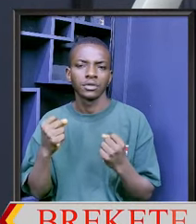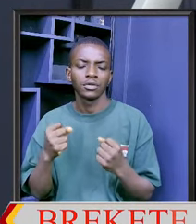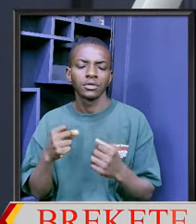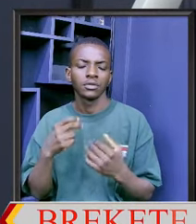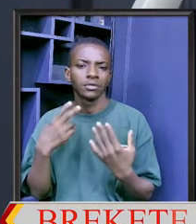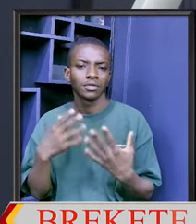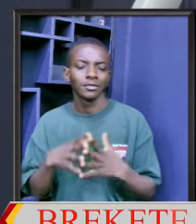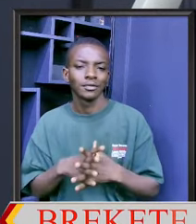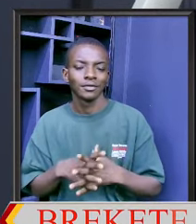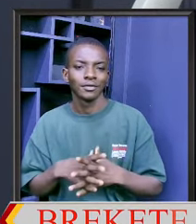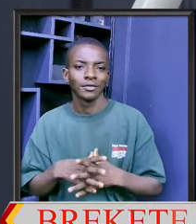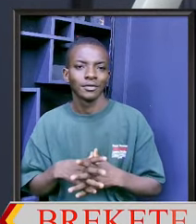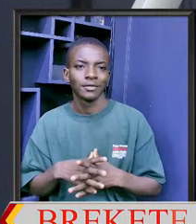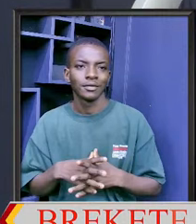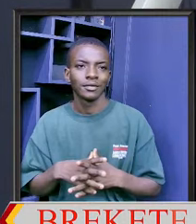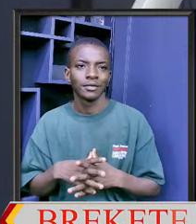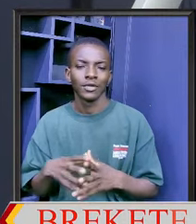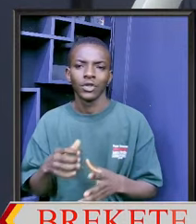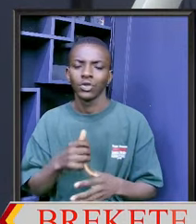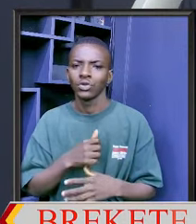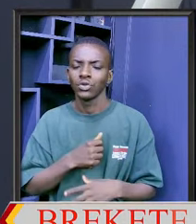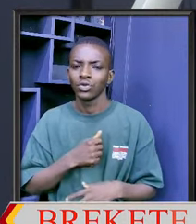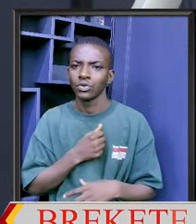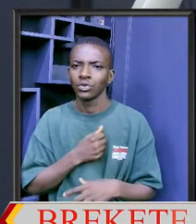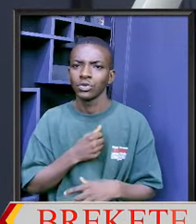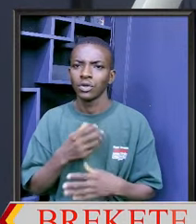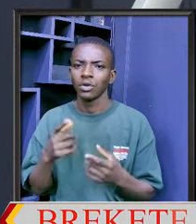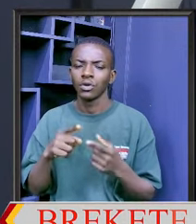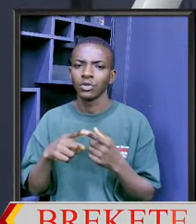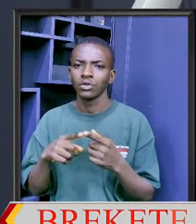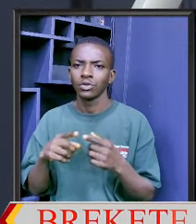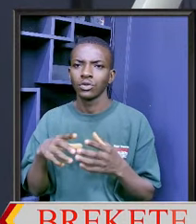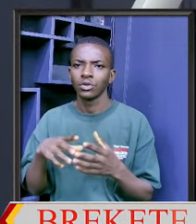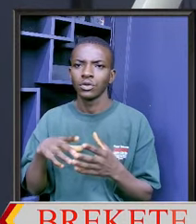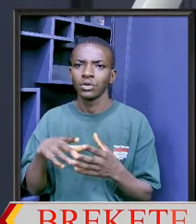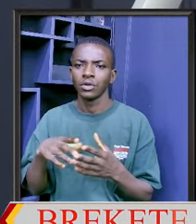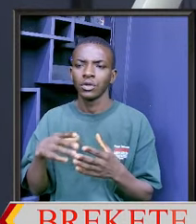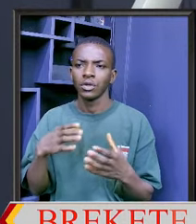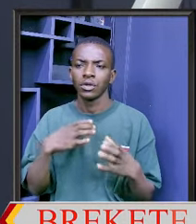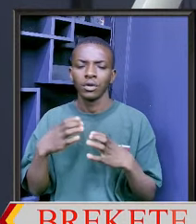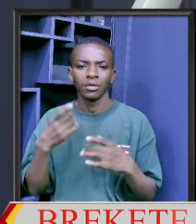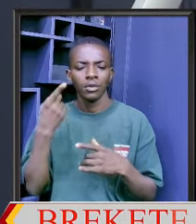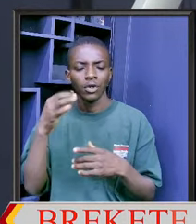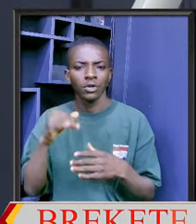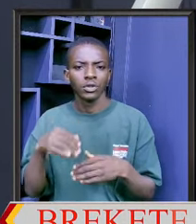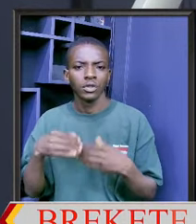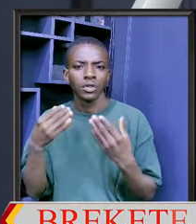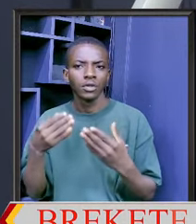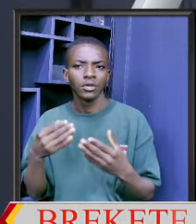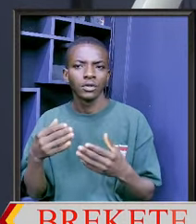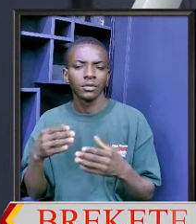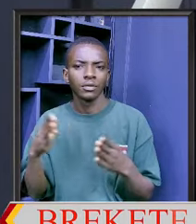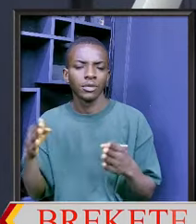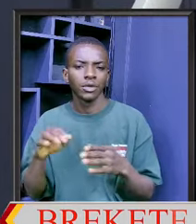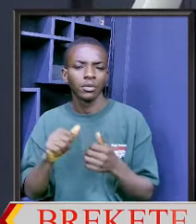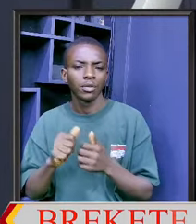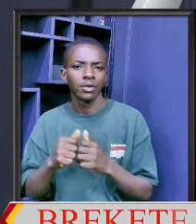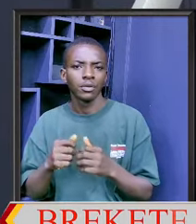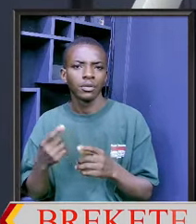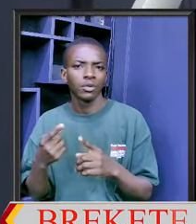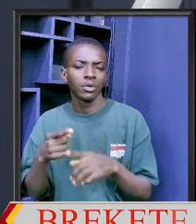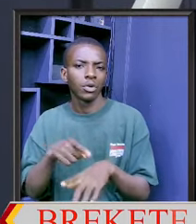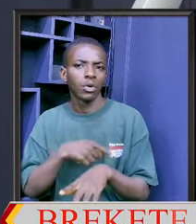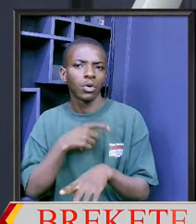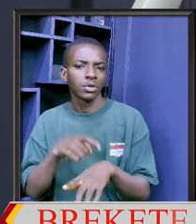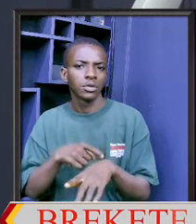That. Yes, sir. Sorry, sir. I wanted to lend my complaint because I get big problem. It's long